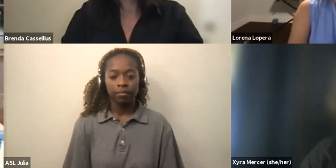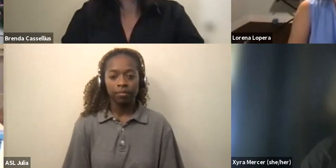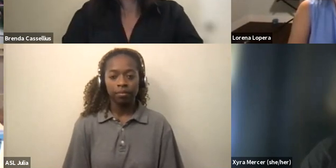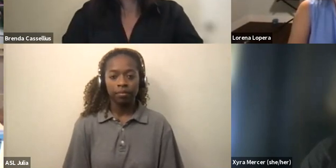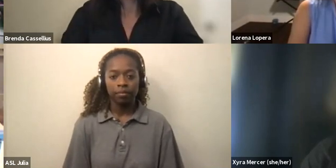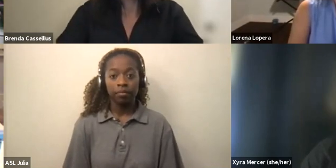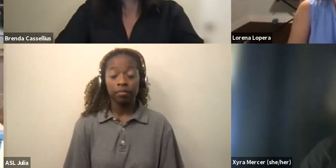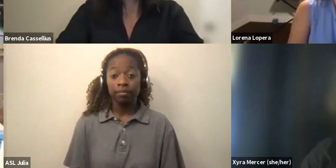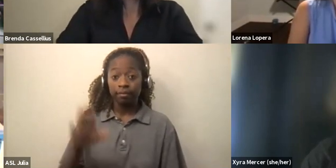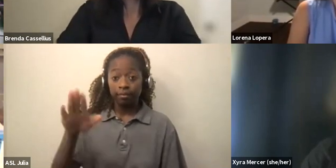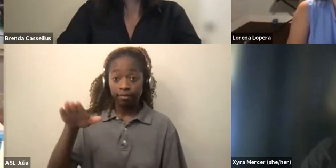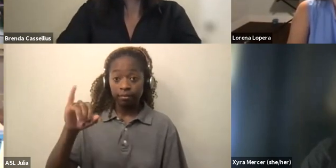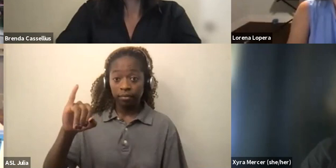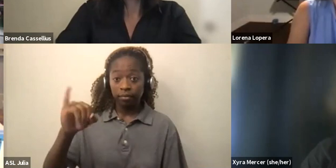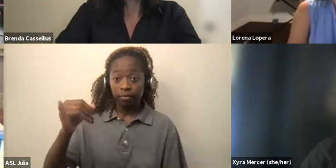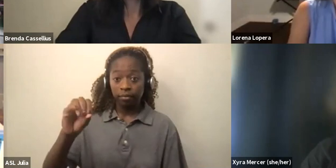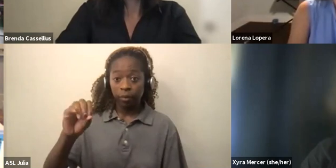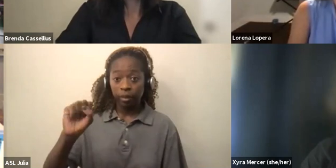josefina burgos